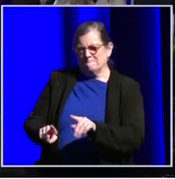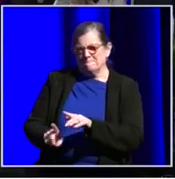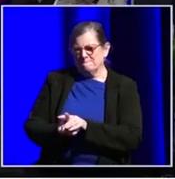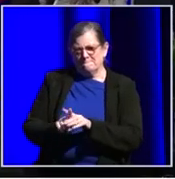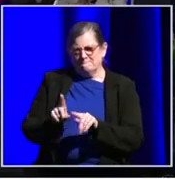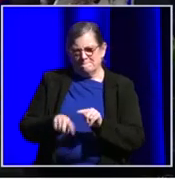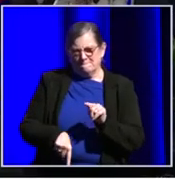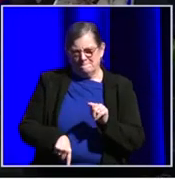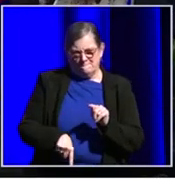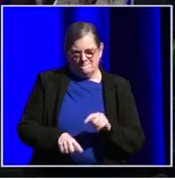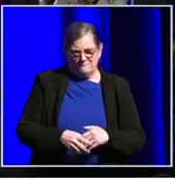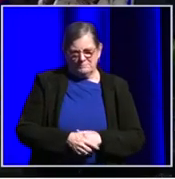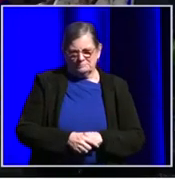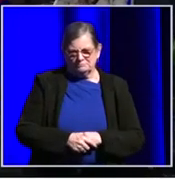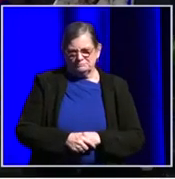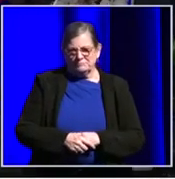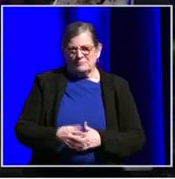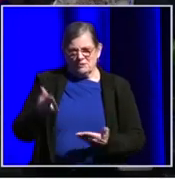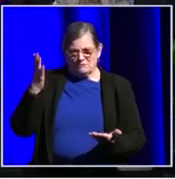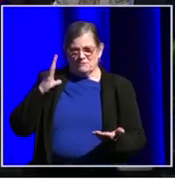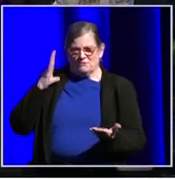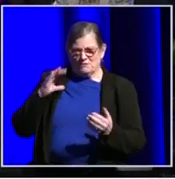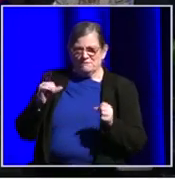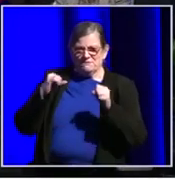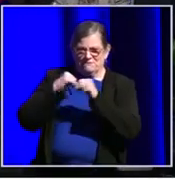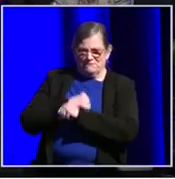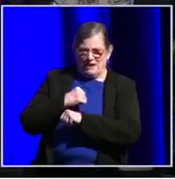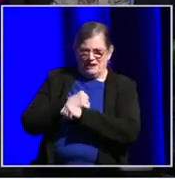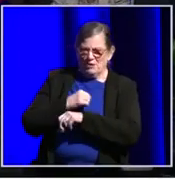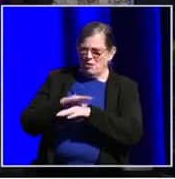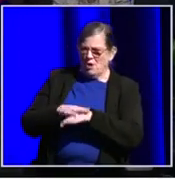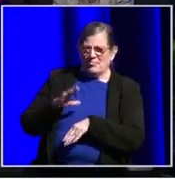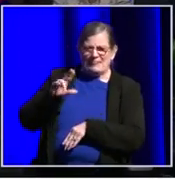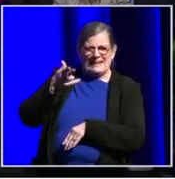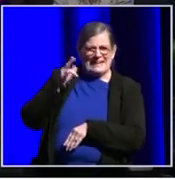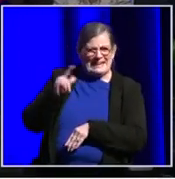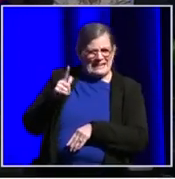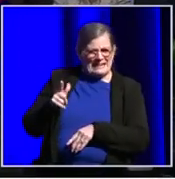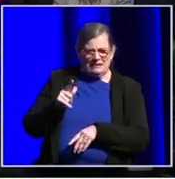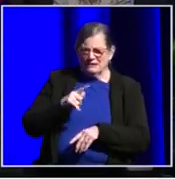Congresswoman knows what a fighter he is on the Hill, not just for Maryland, for our own city.